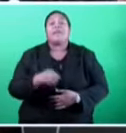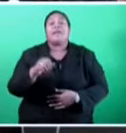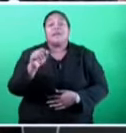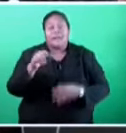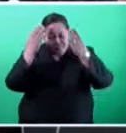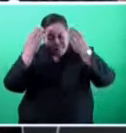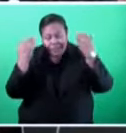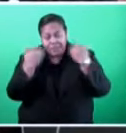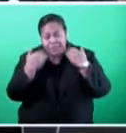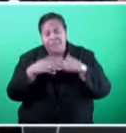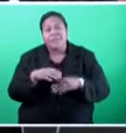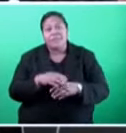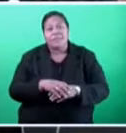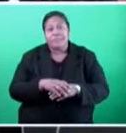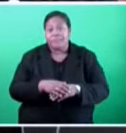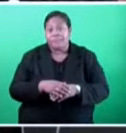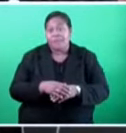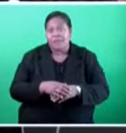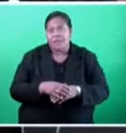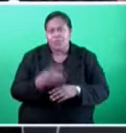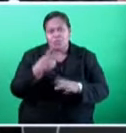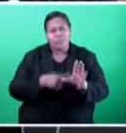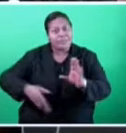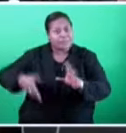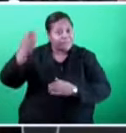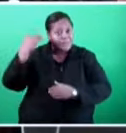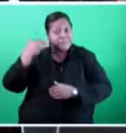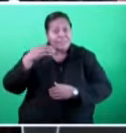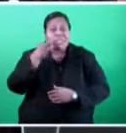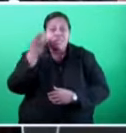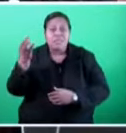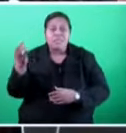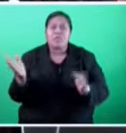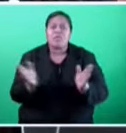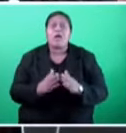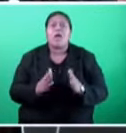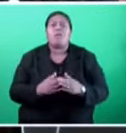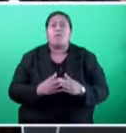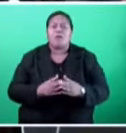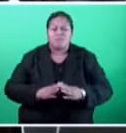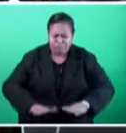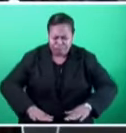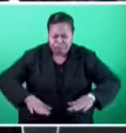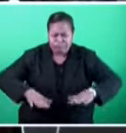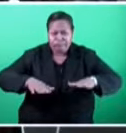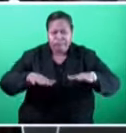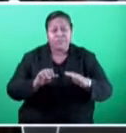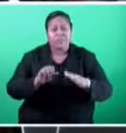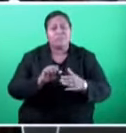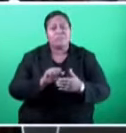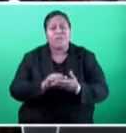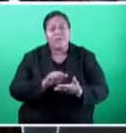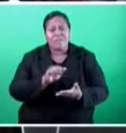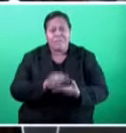Speaker, year before last, Singatoka town was in a mess in terms of flooding. The river mouth